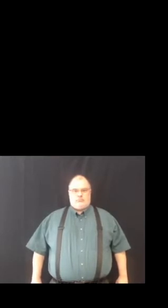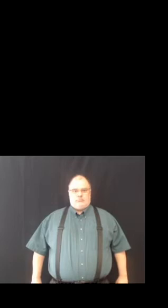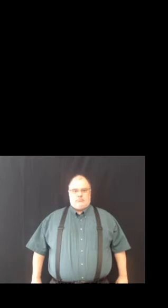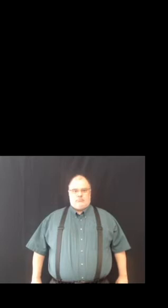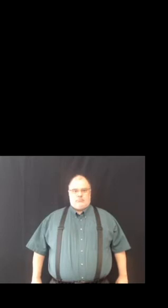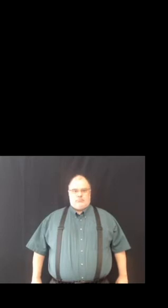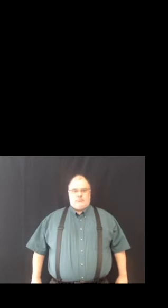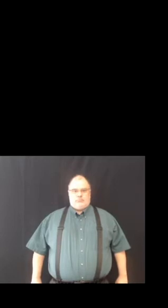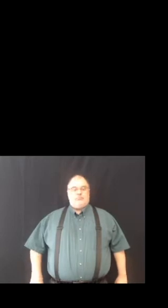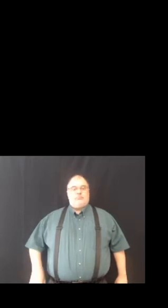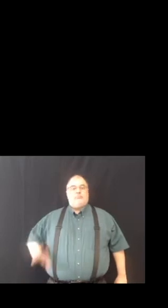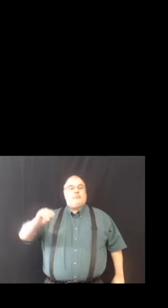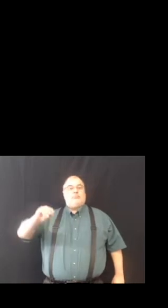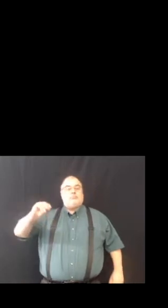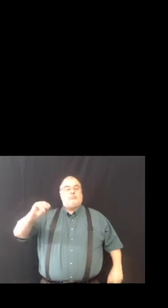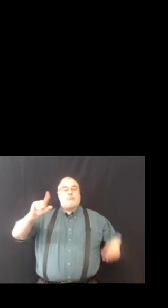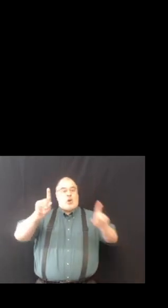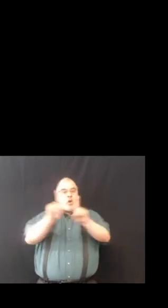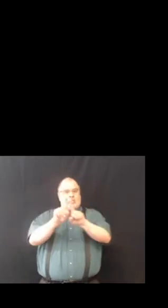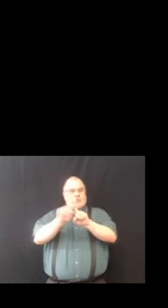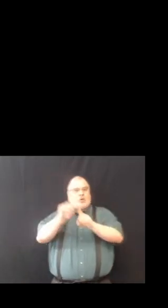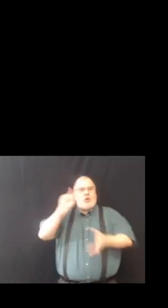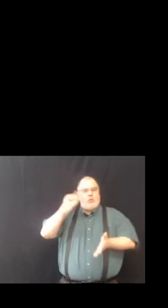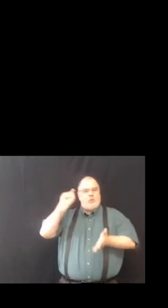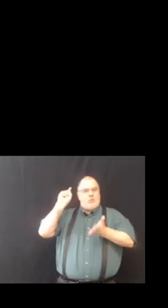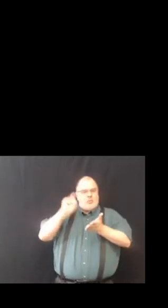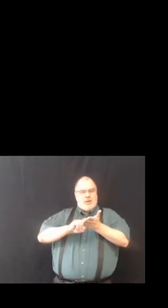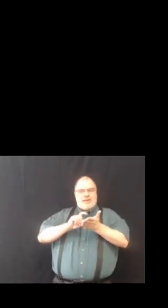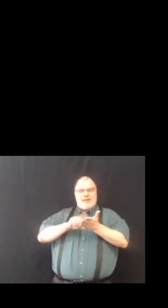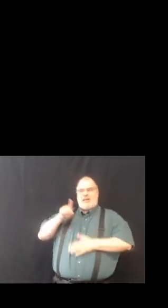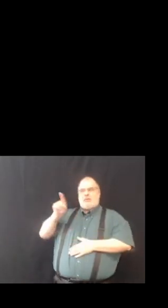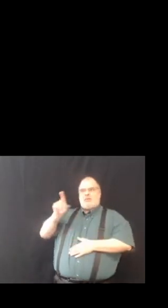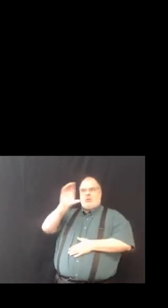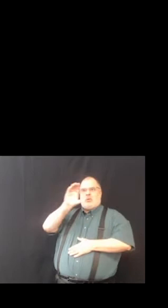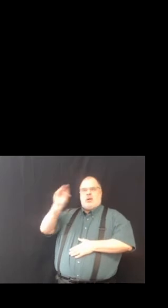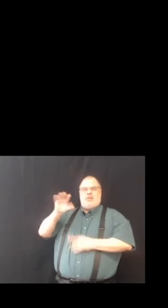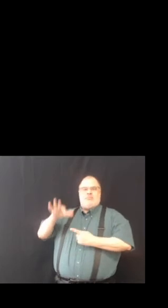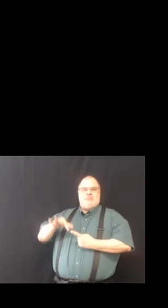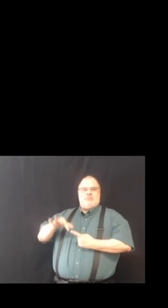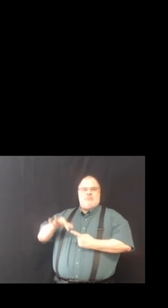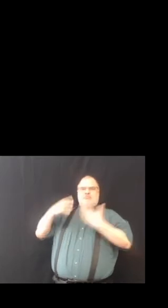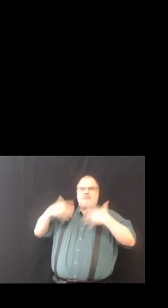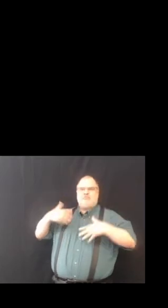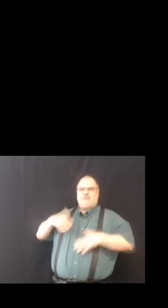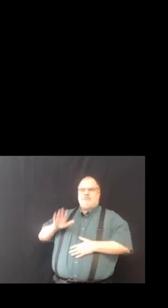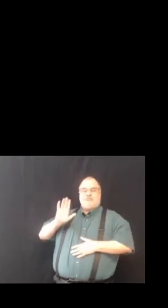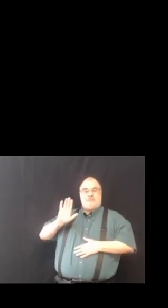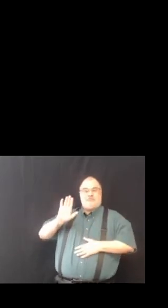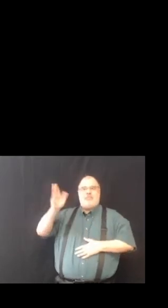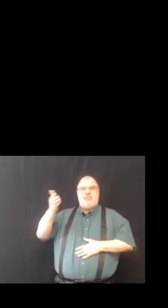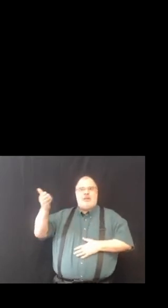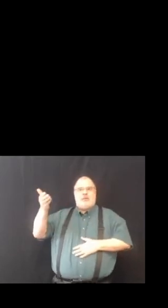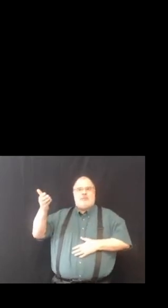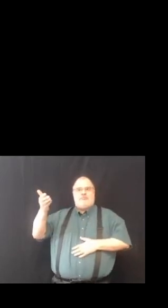and also recognizing exceptional employers for the outstanding work they've done hiring people with